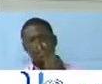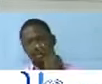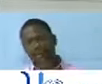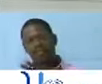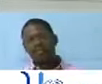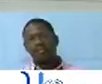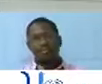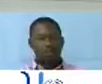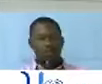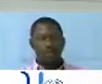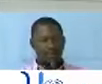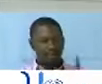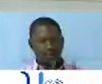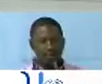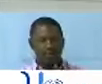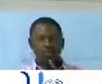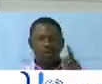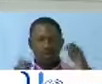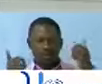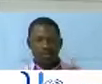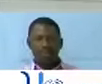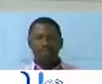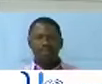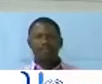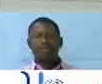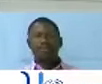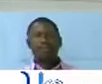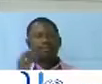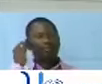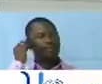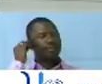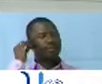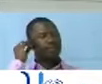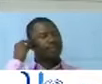We had a discussion about what transpired.